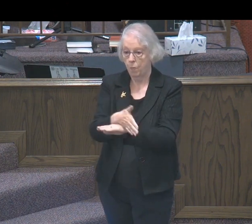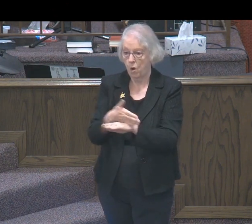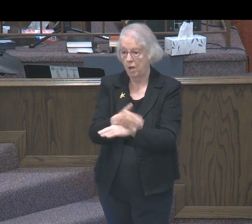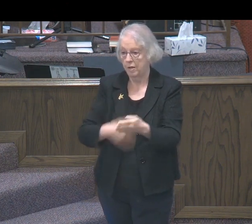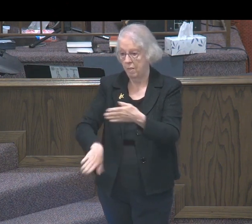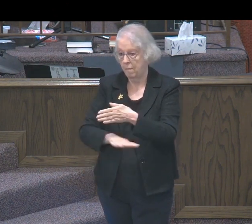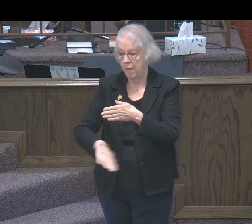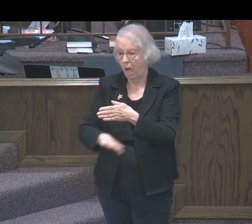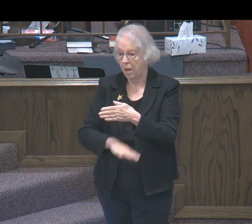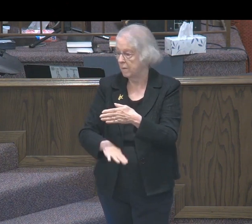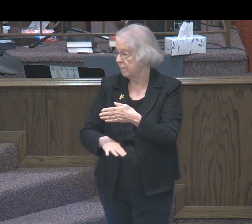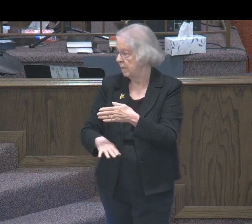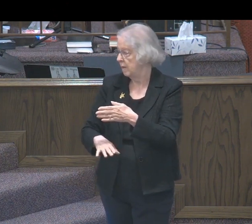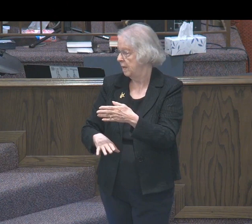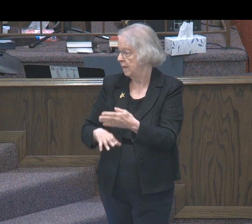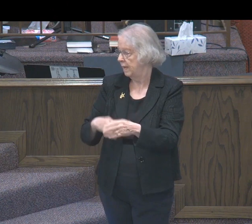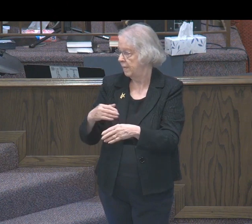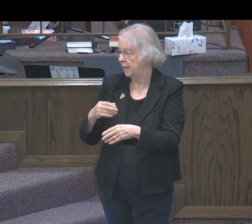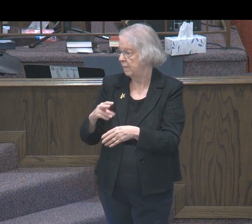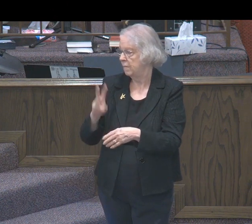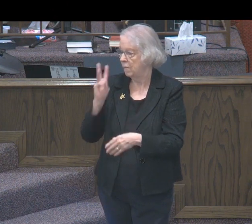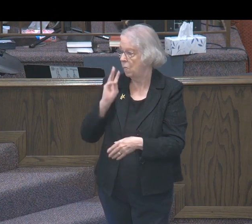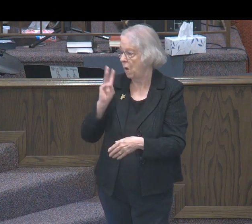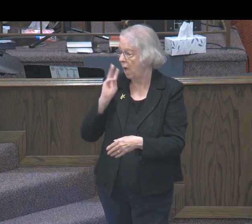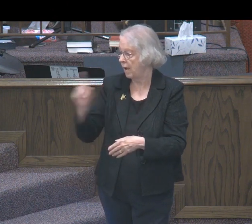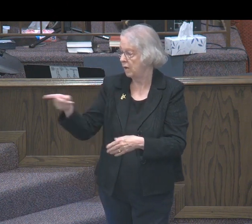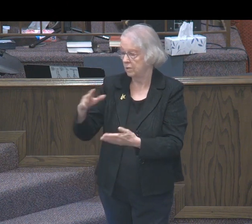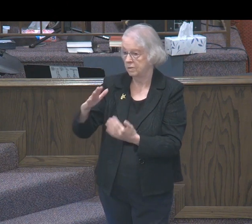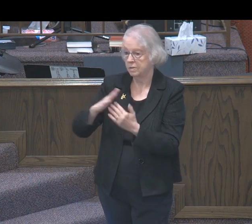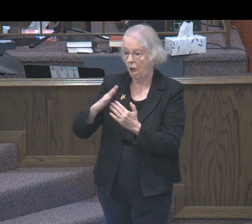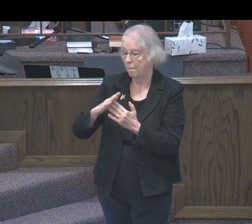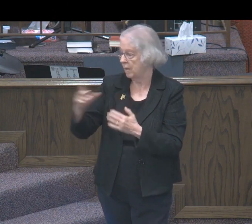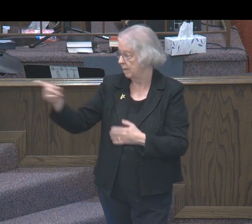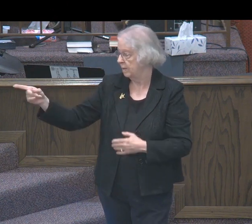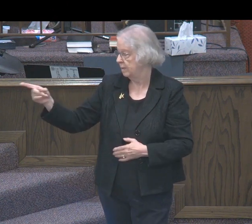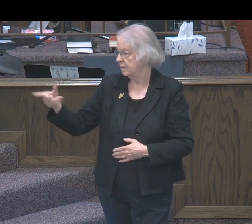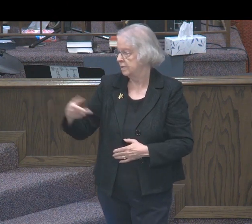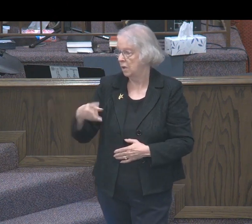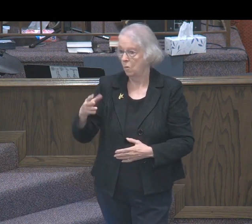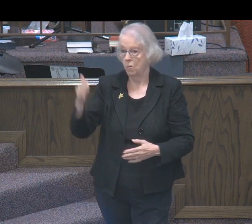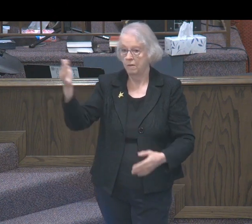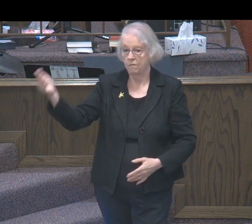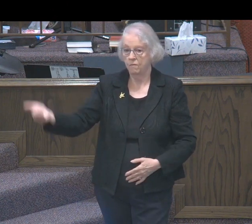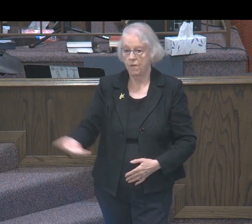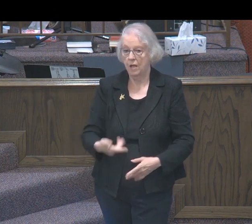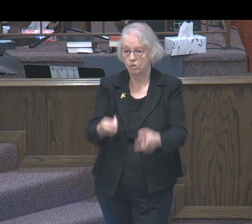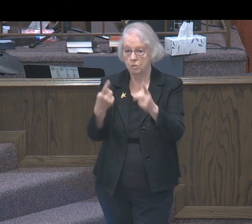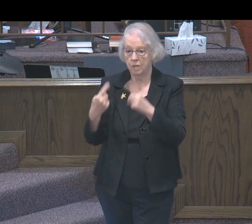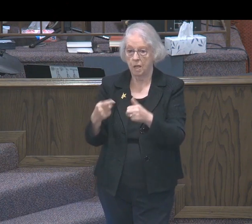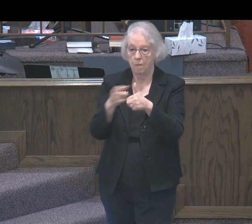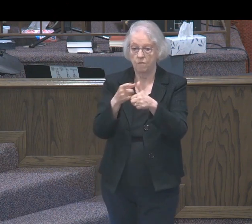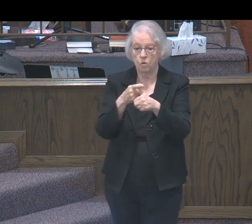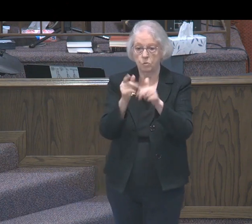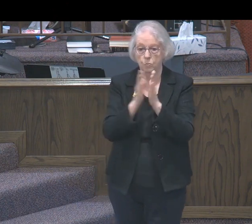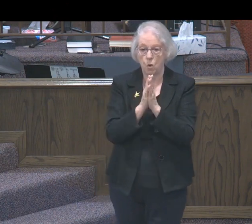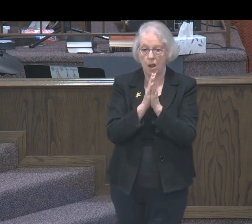the bottom cup is the bread, and so you'll have to take them apart as we take the elements. So let me pray,